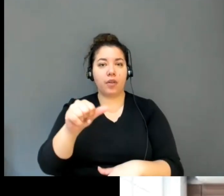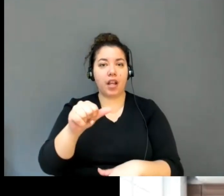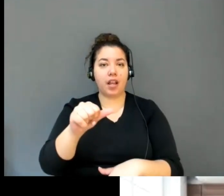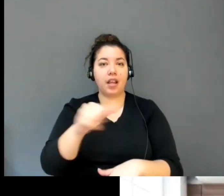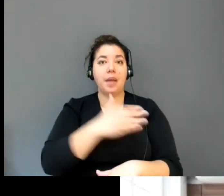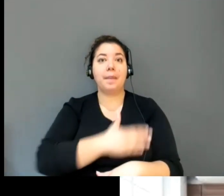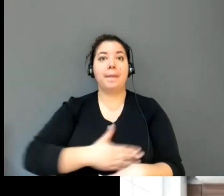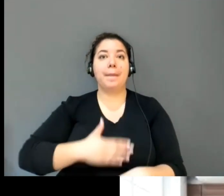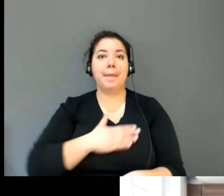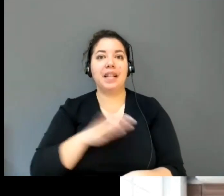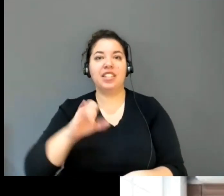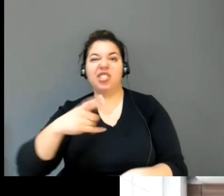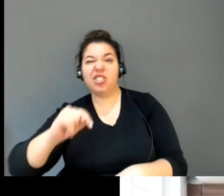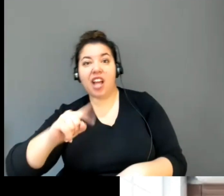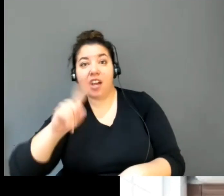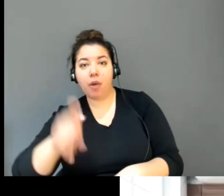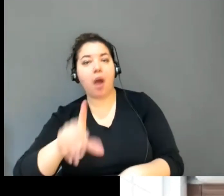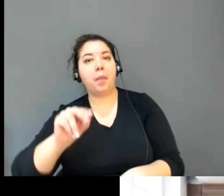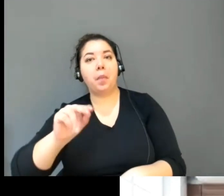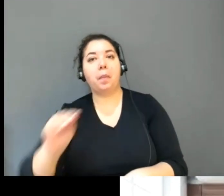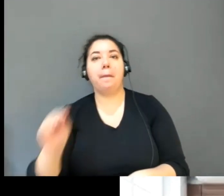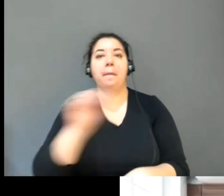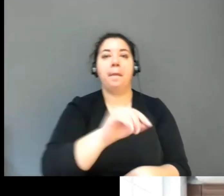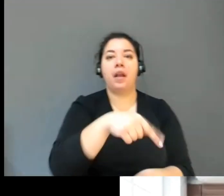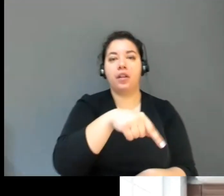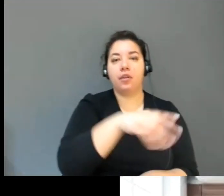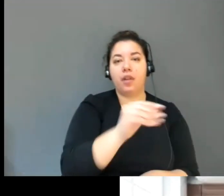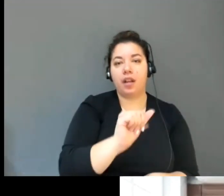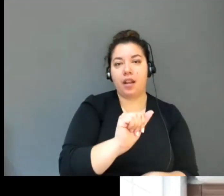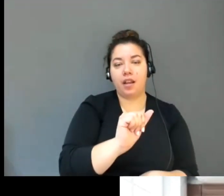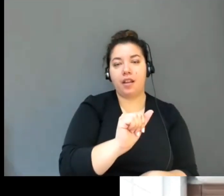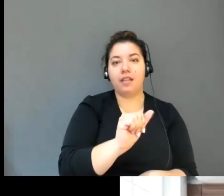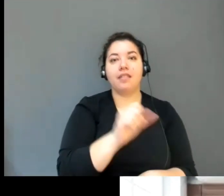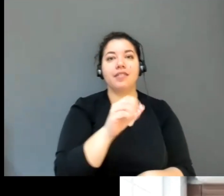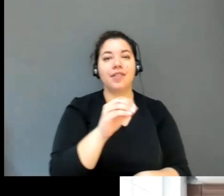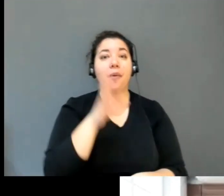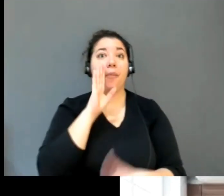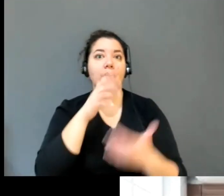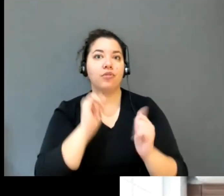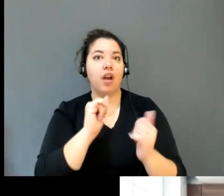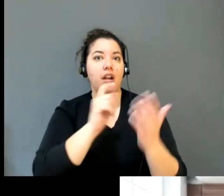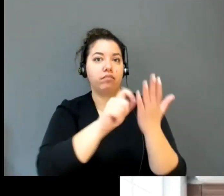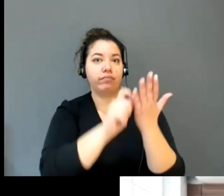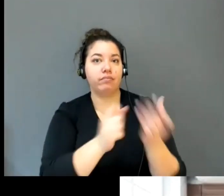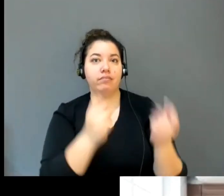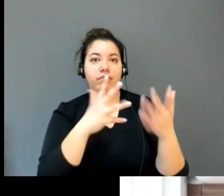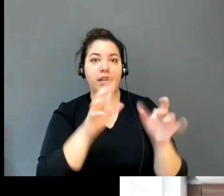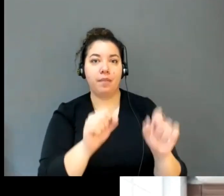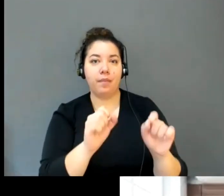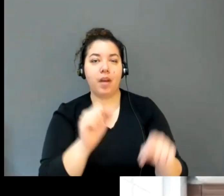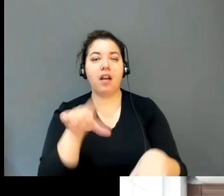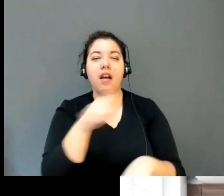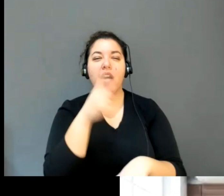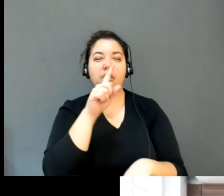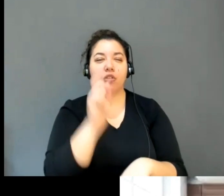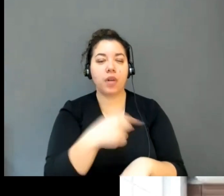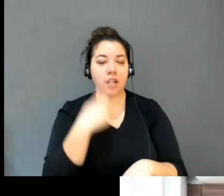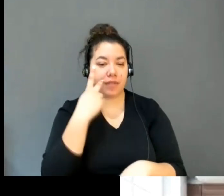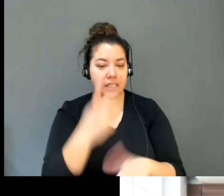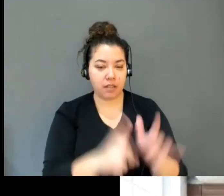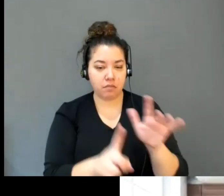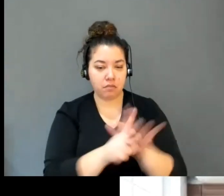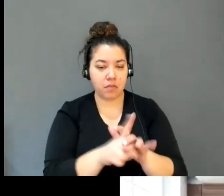Q&A. We have about several more minutes of questions. We'll try to get to as many as we can. Another question that I've seen a few times, I think a student named